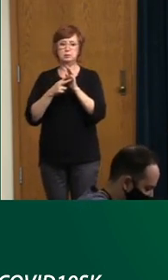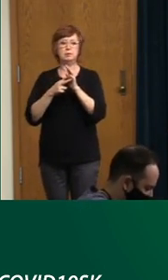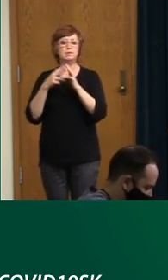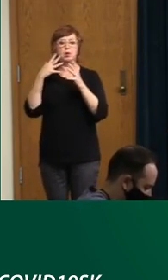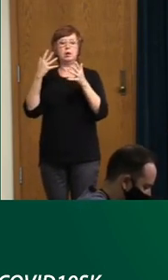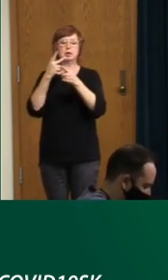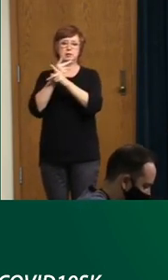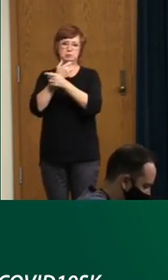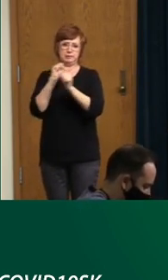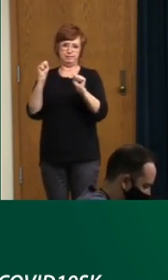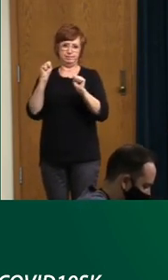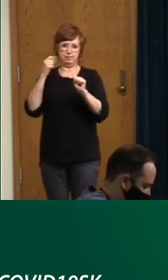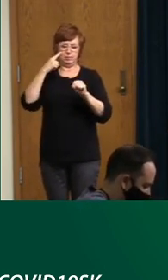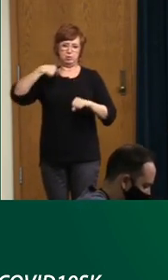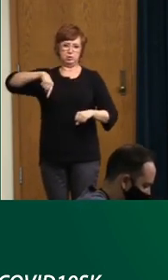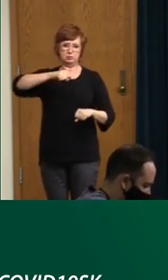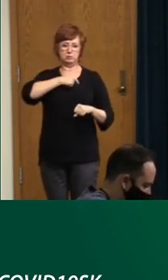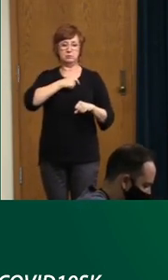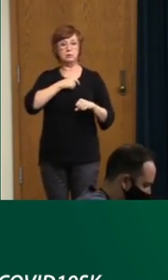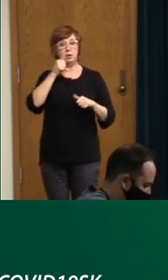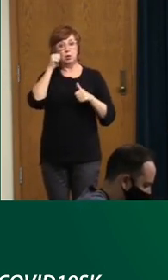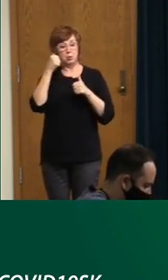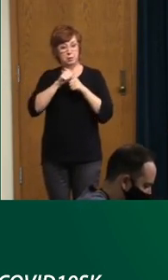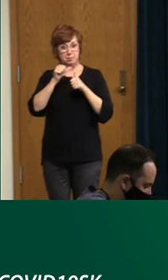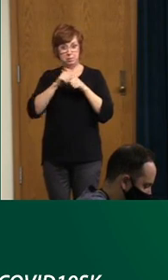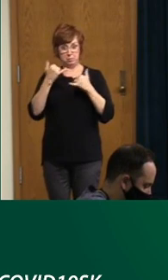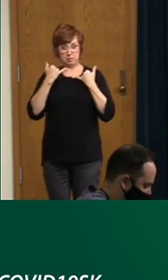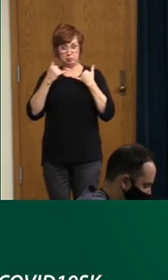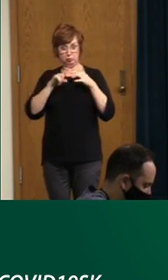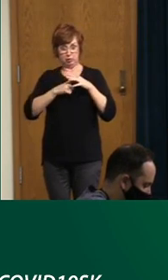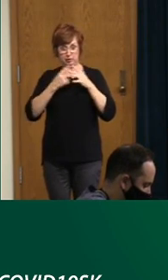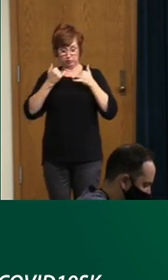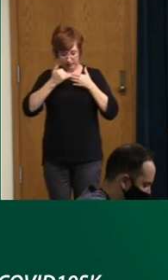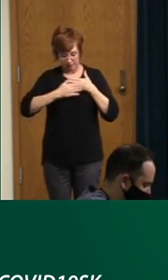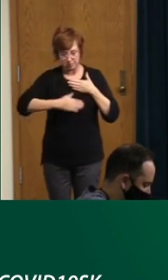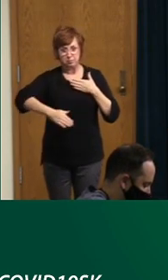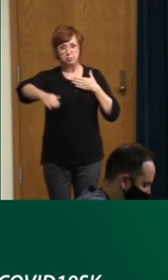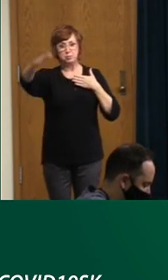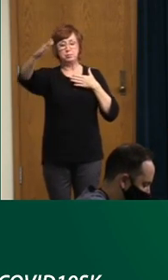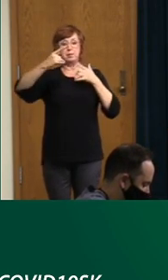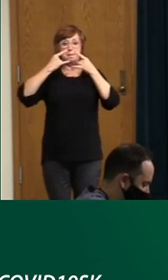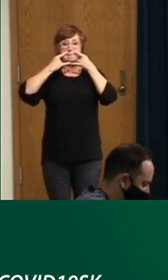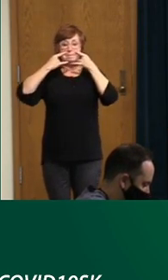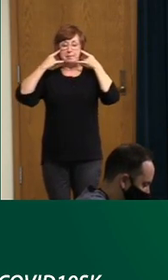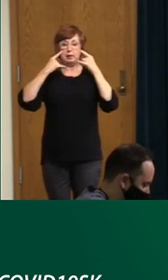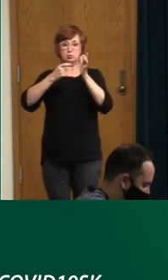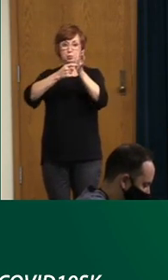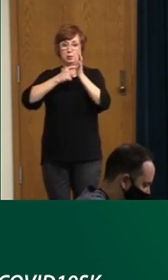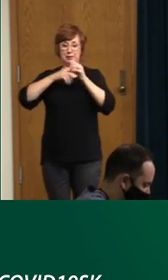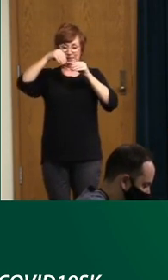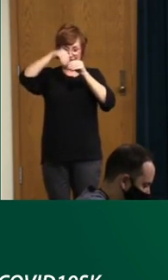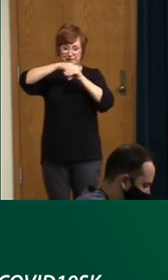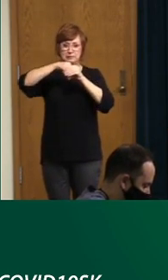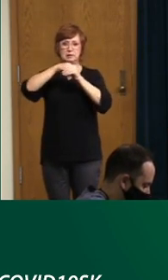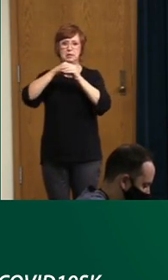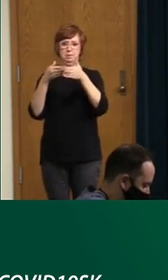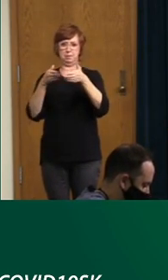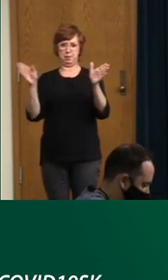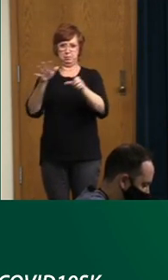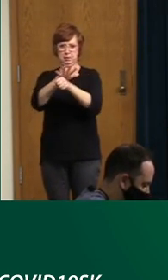reminder, as of today, wearing a mask is now required in all indoor public